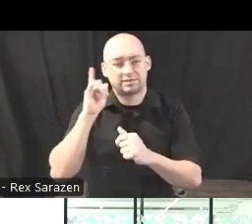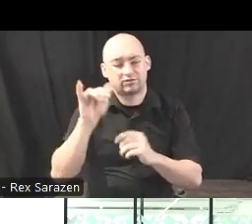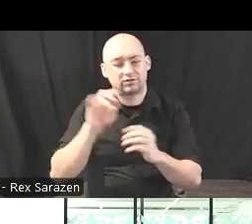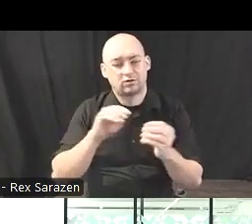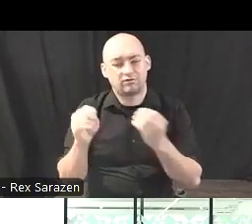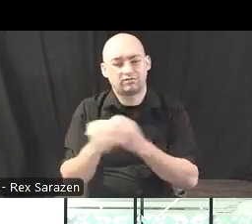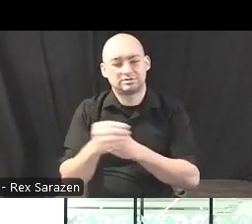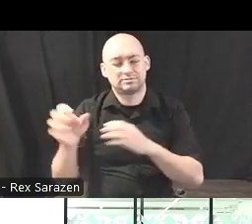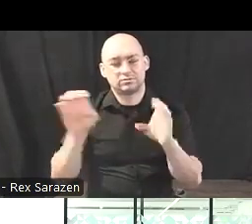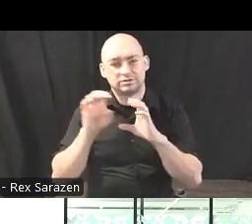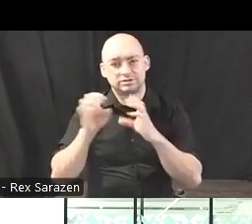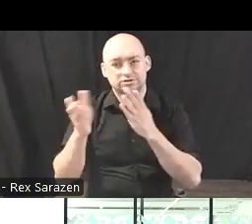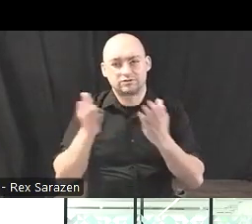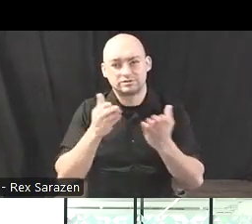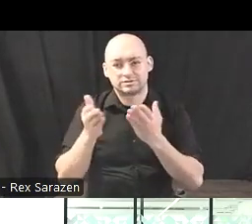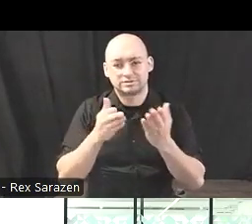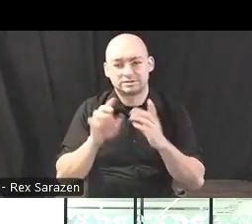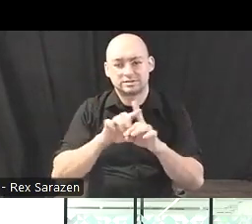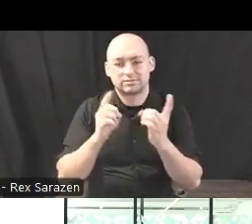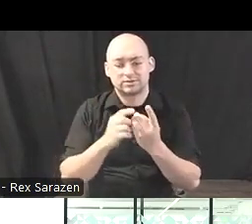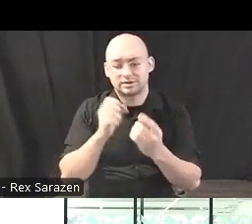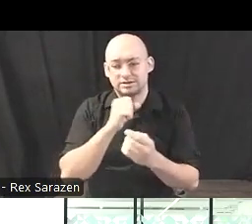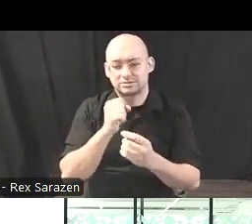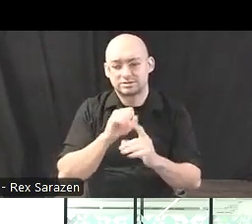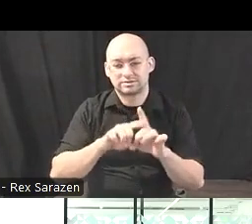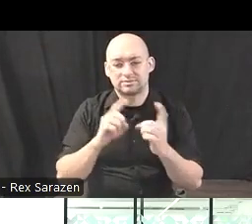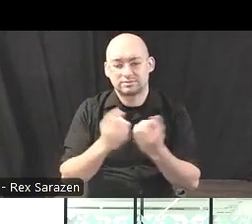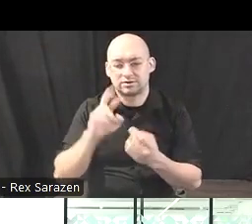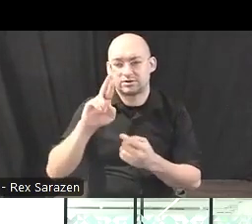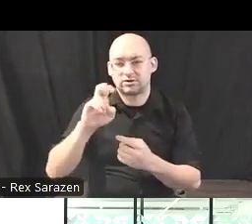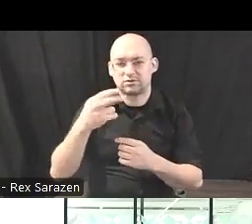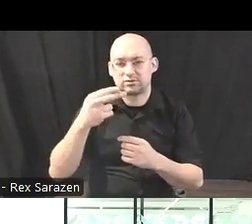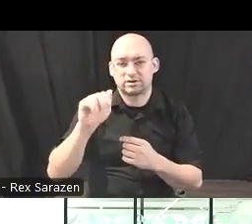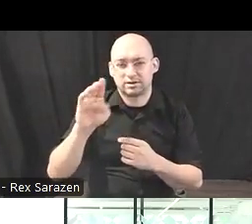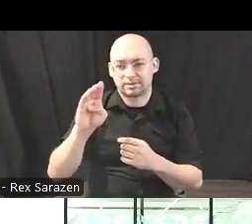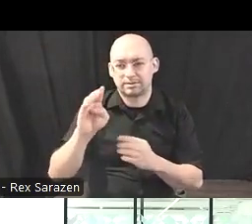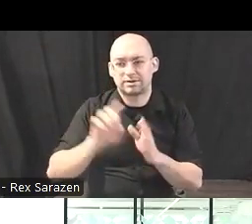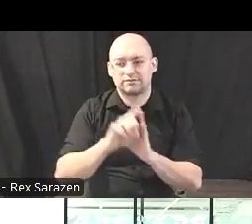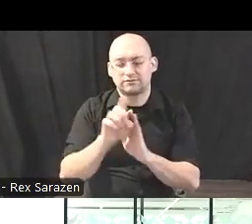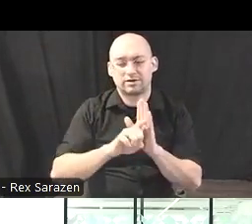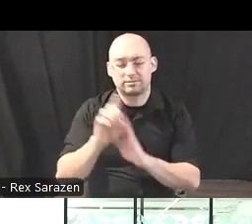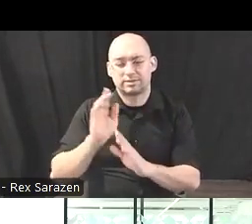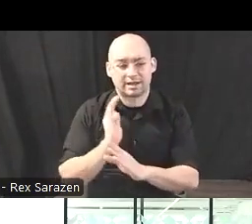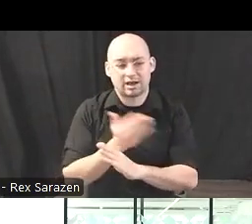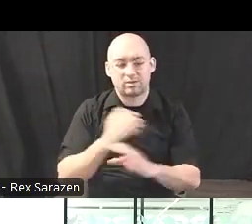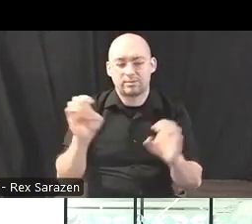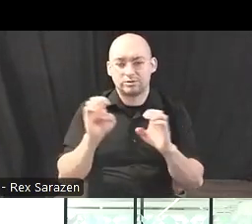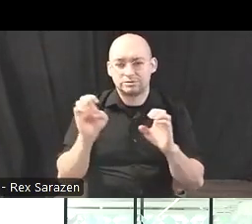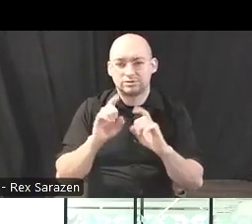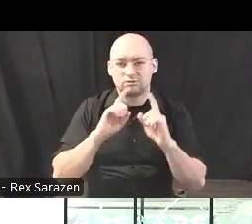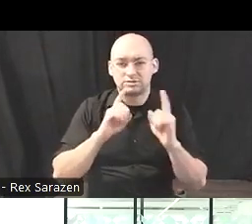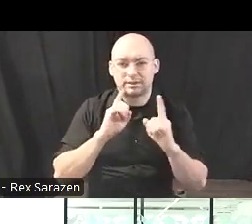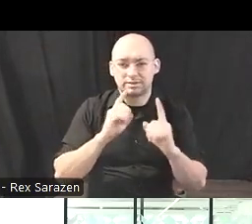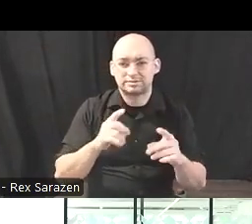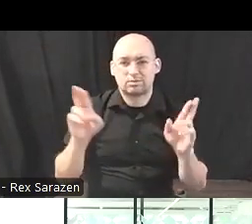Emergency Services, the Department of Aging, Department of Rehabilitation, to develop our emergency response and preparedness toolkit